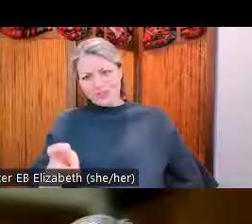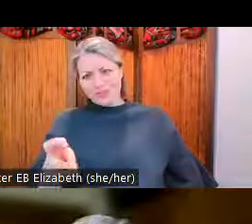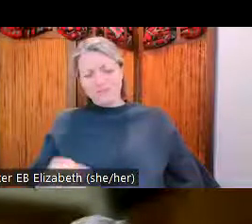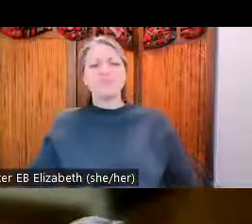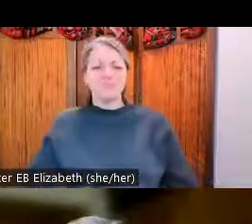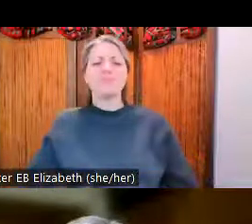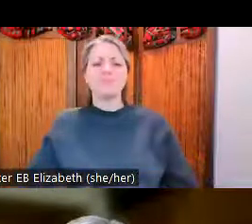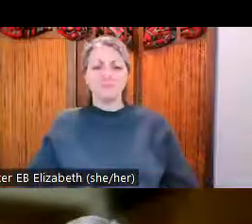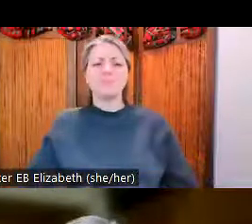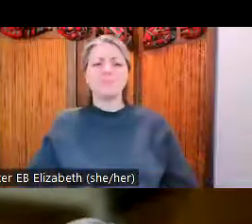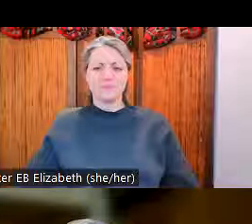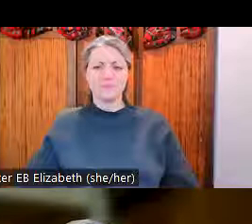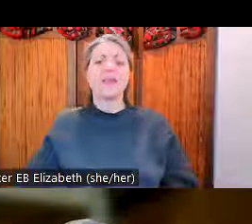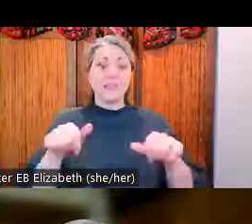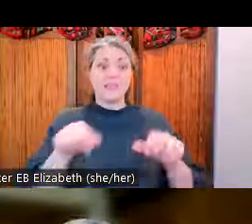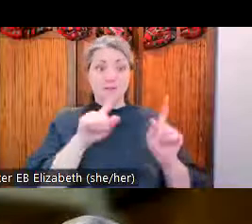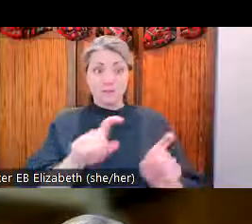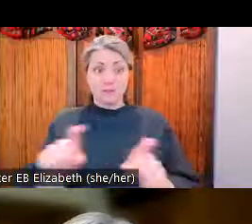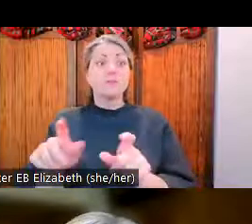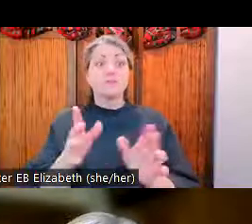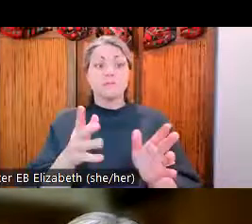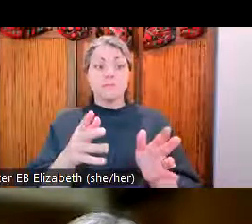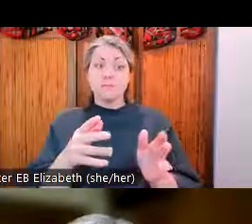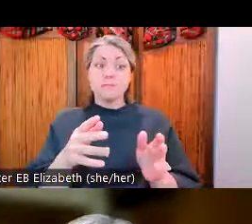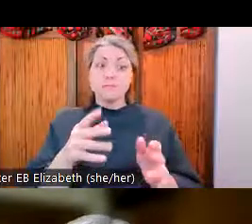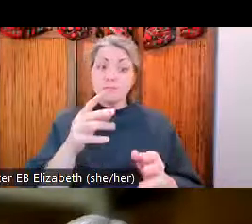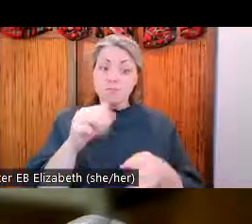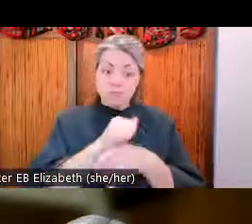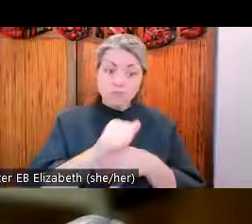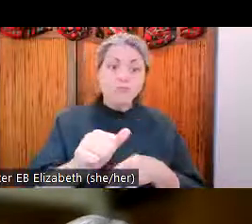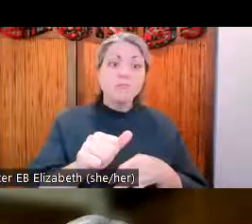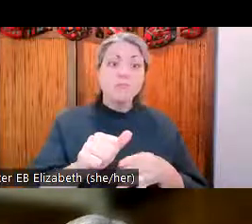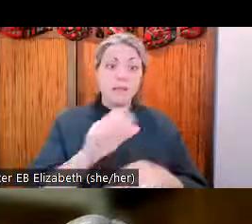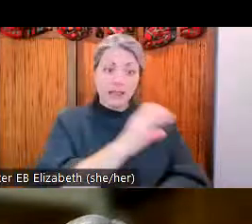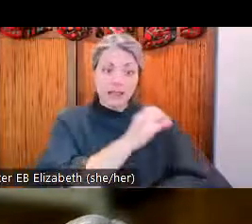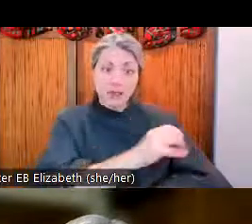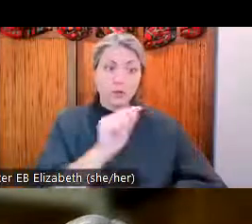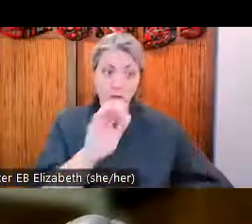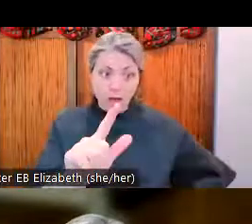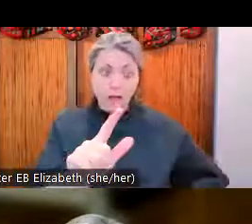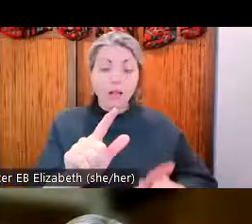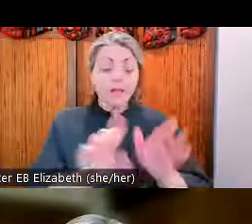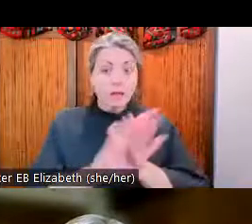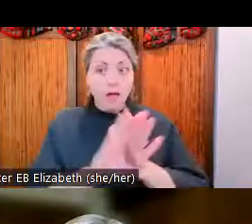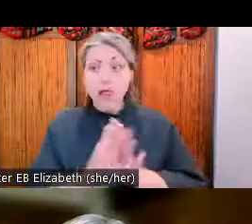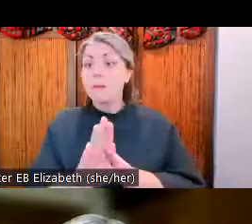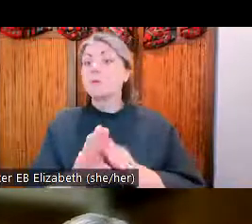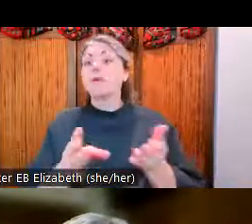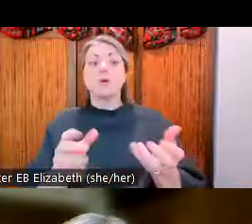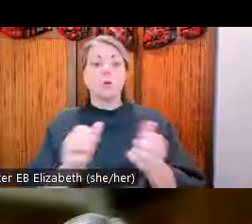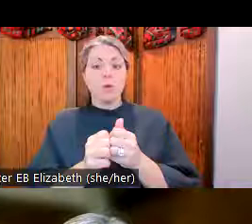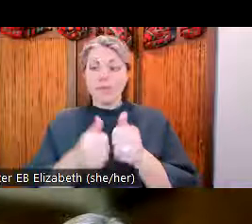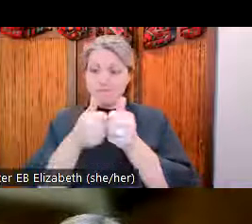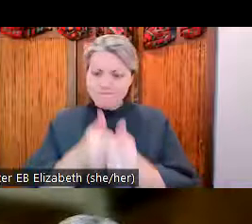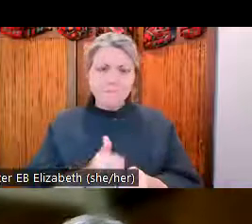And this pragmatic clinical trial has been developed with the idea that it should really follow our